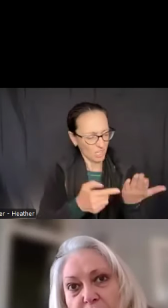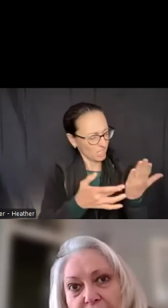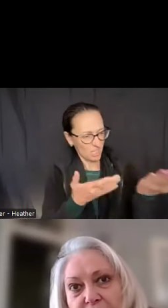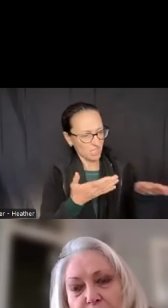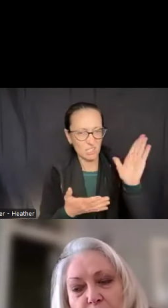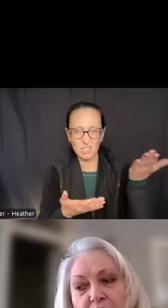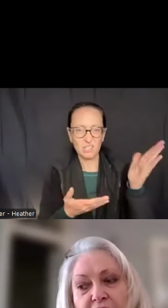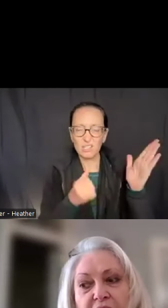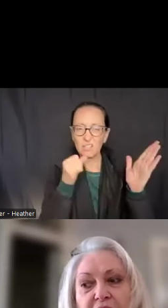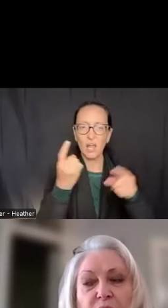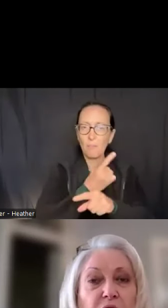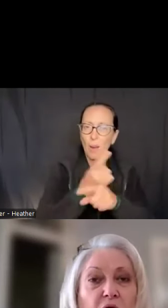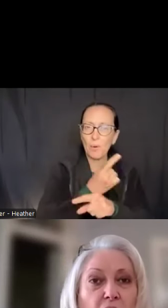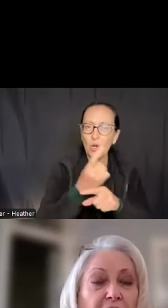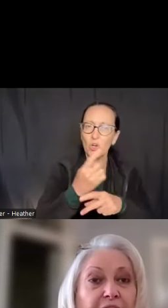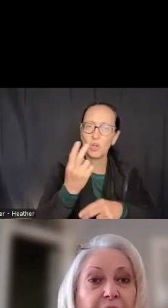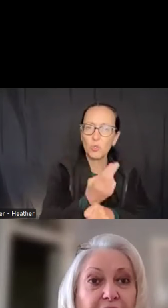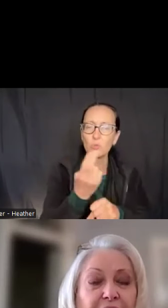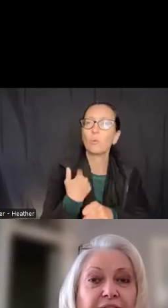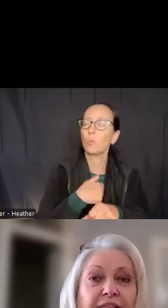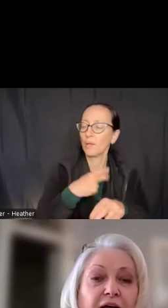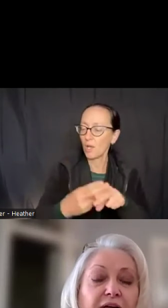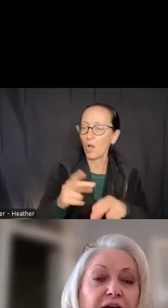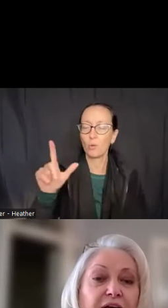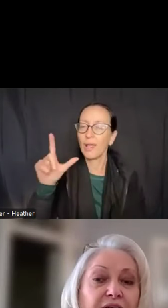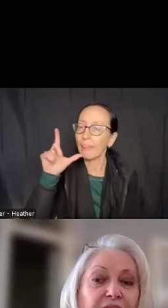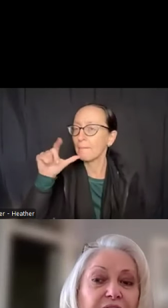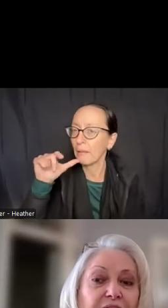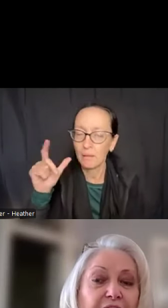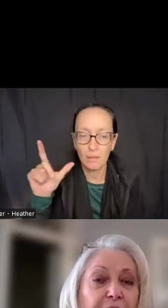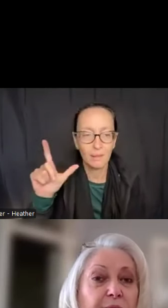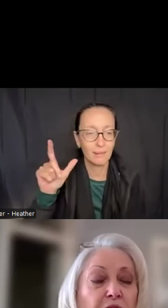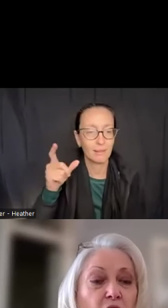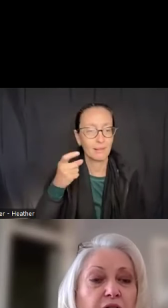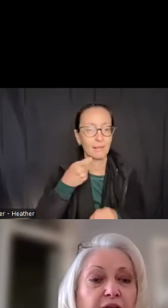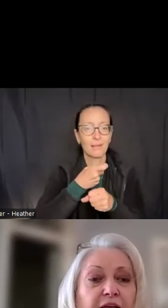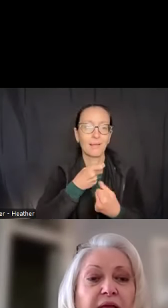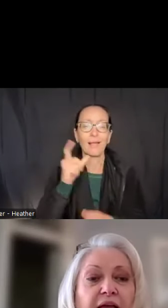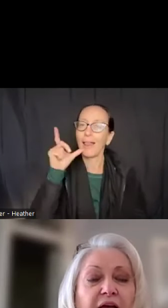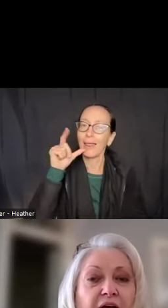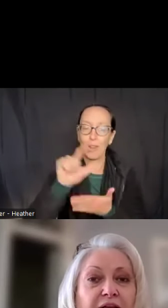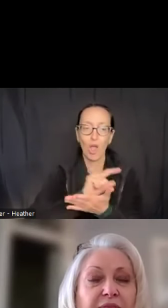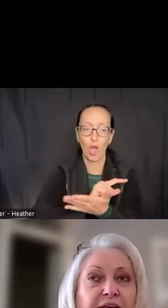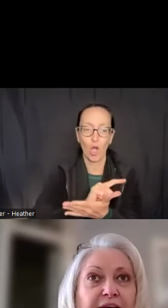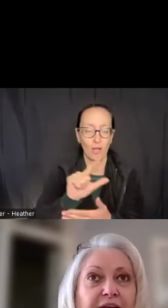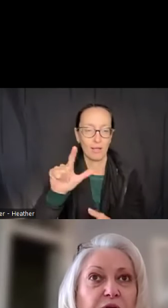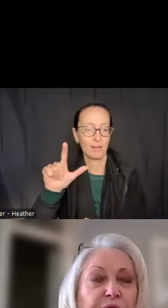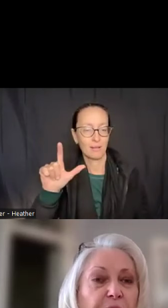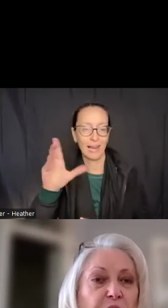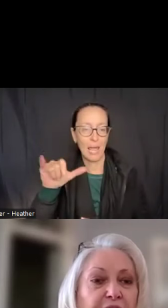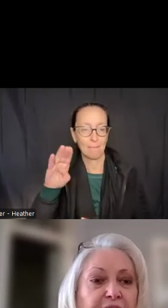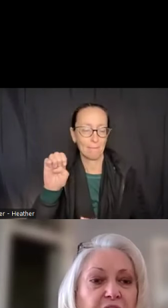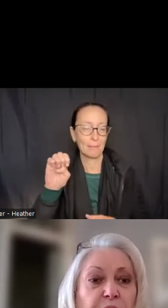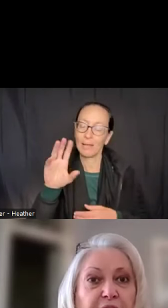operate properly. So it'd be what we would call a lemon claim, a lemon law claim. Again, it